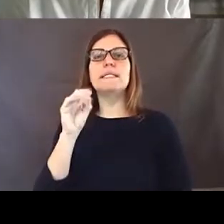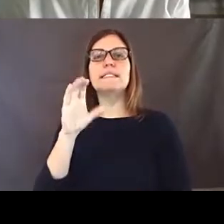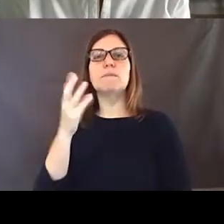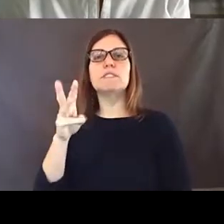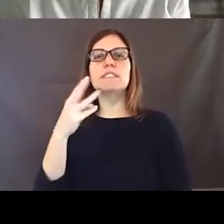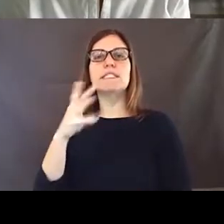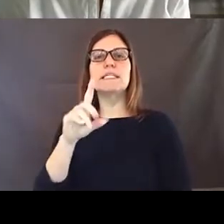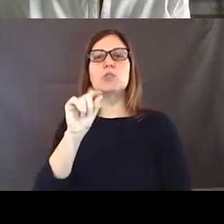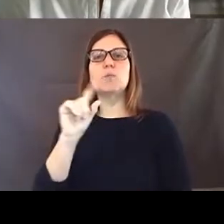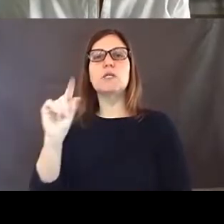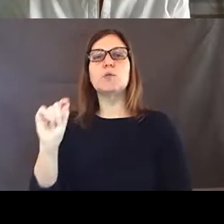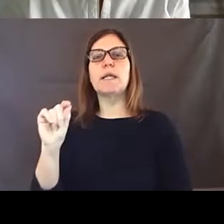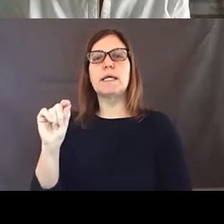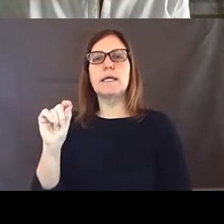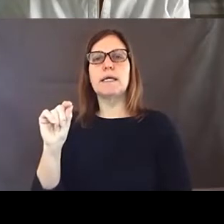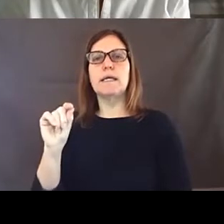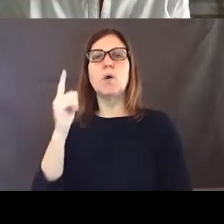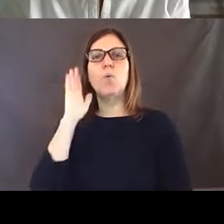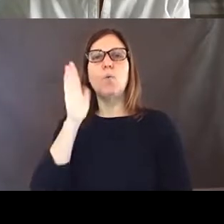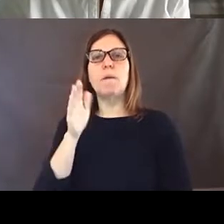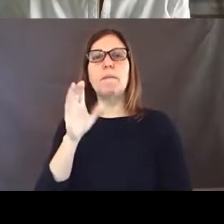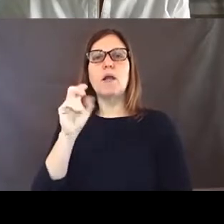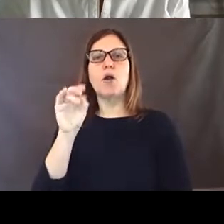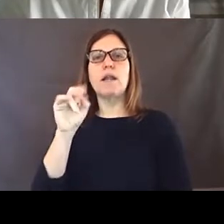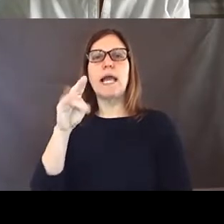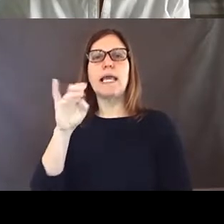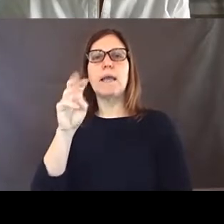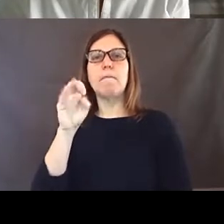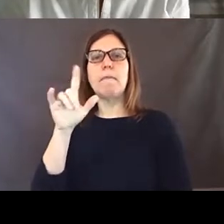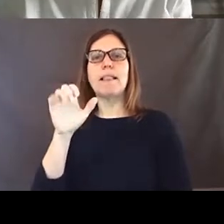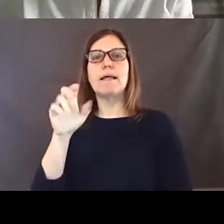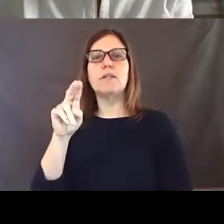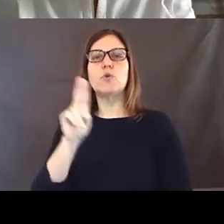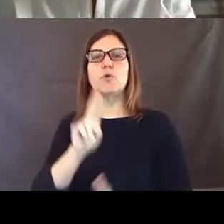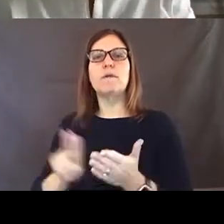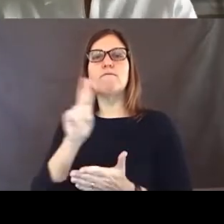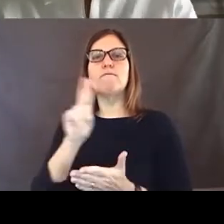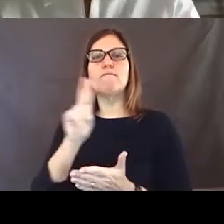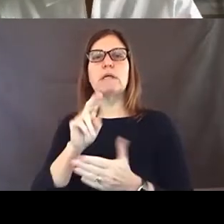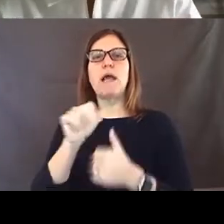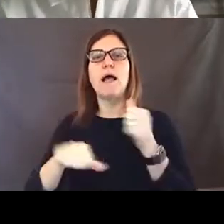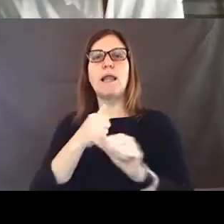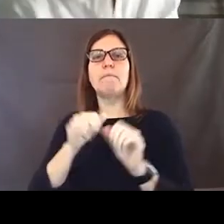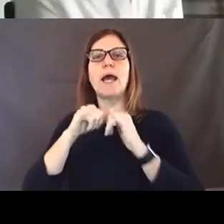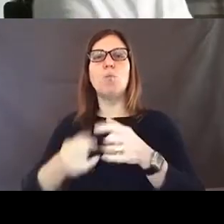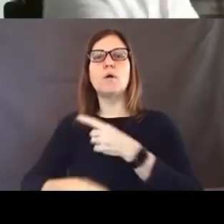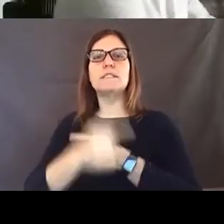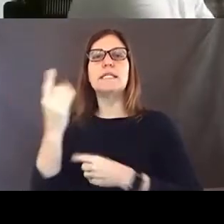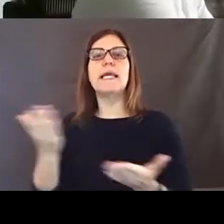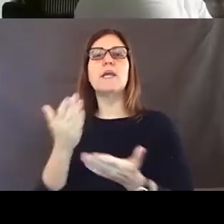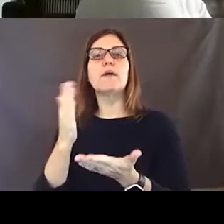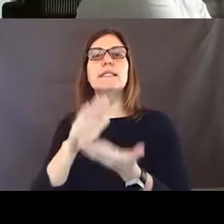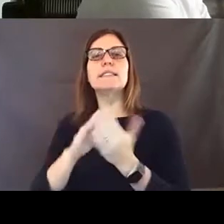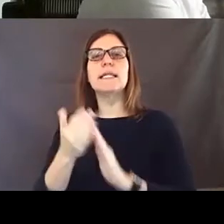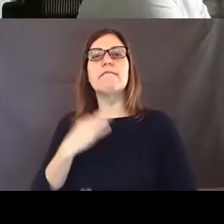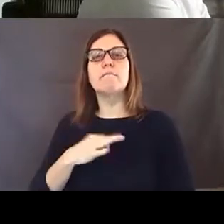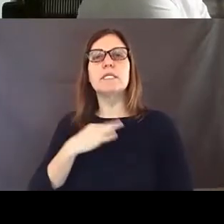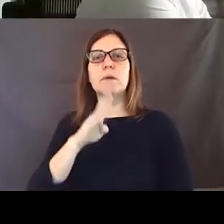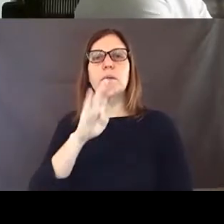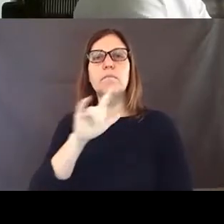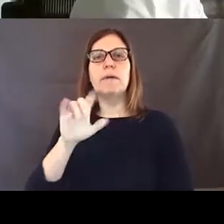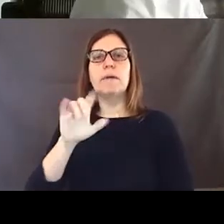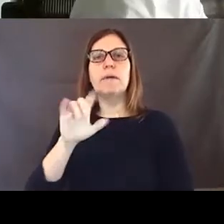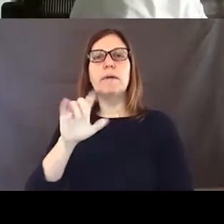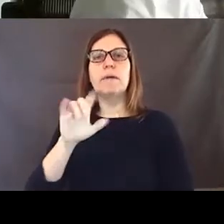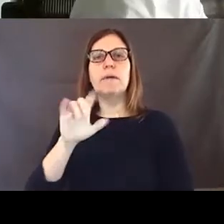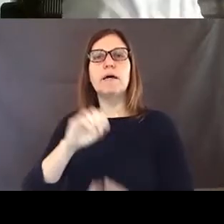2020, to be Carnegie Mellon University's Alumni Awards Day in the City of Pittsburgh. Bill number 1008. Now